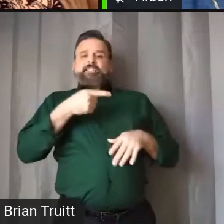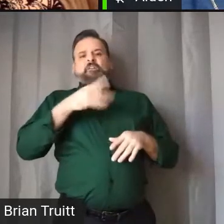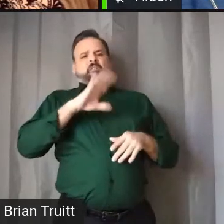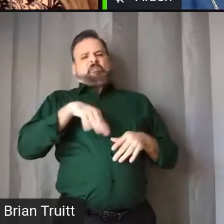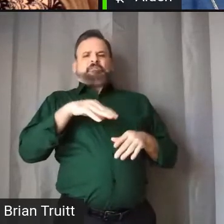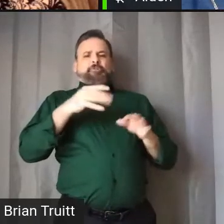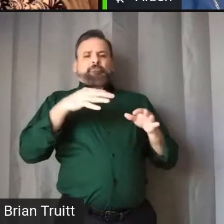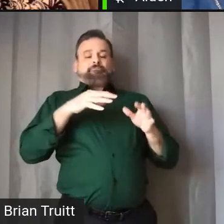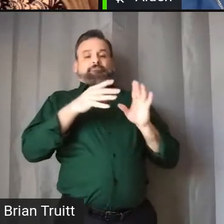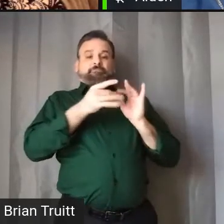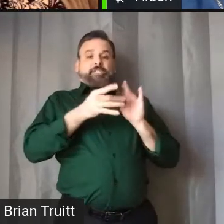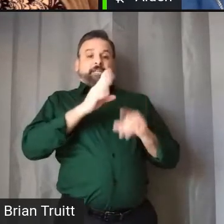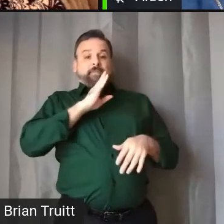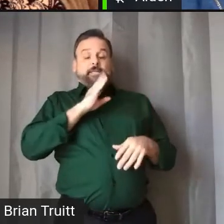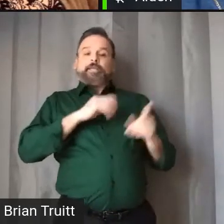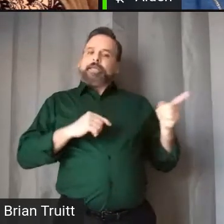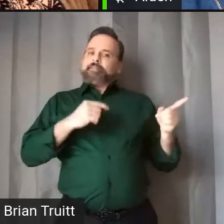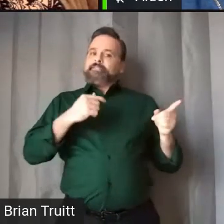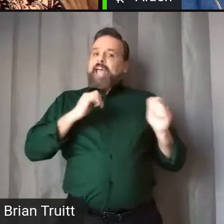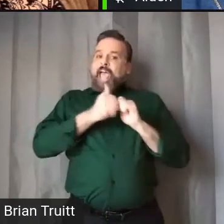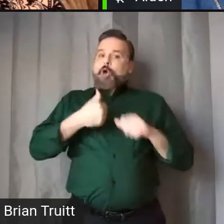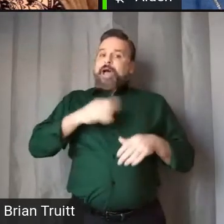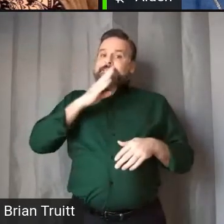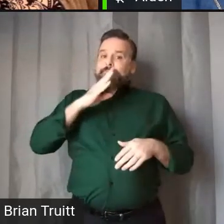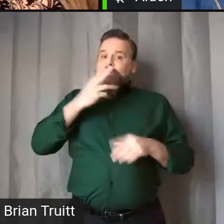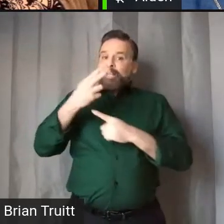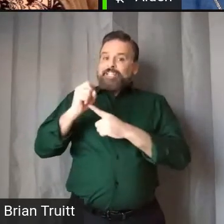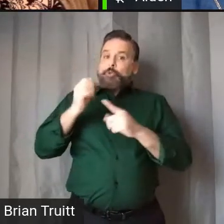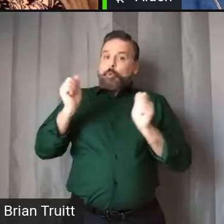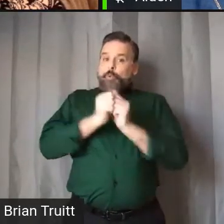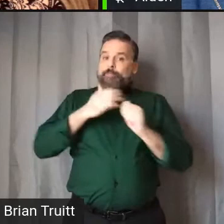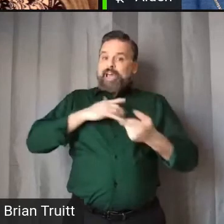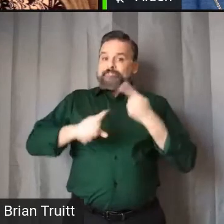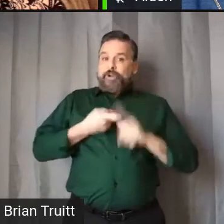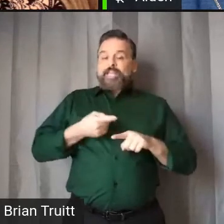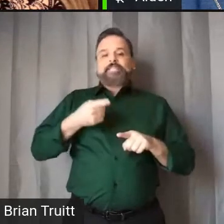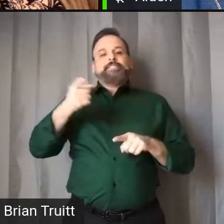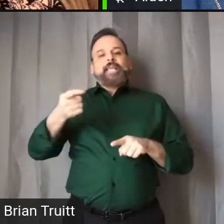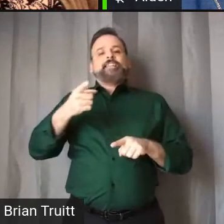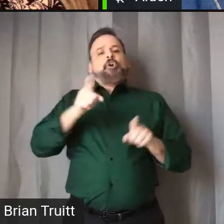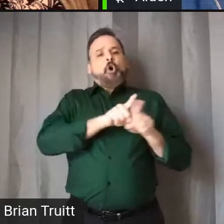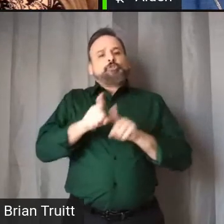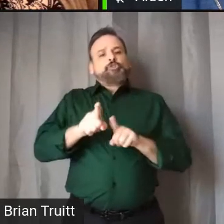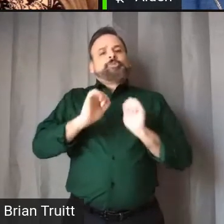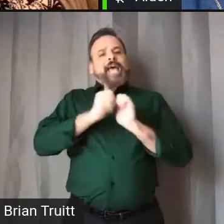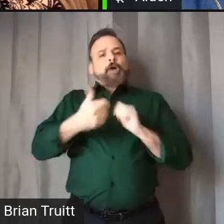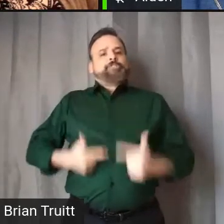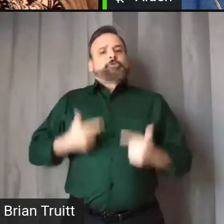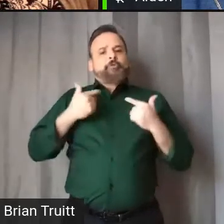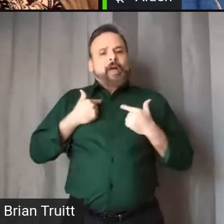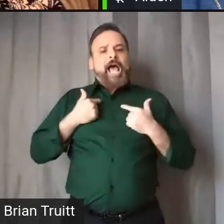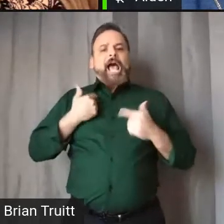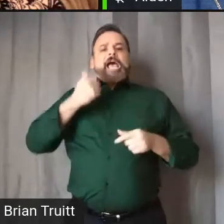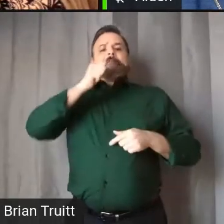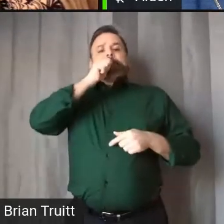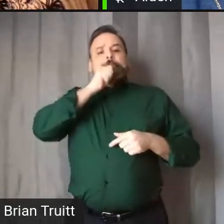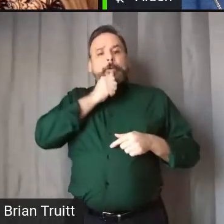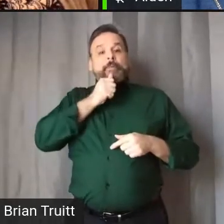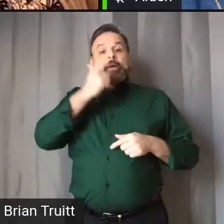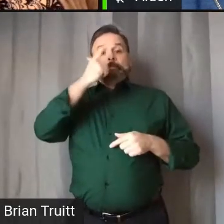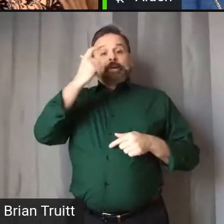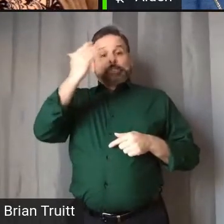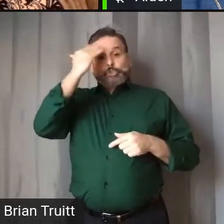you know, hearing you both speak, I would agree it was often this a means of like a survival coping mechanism, because, you know, if